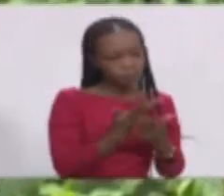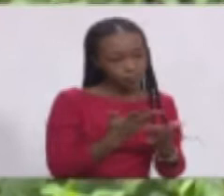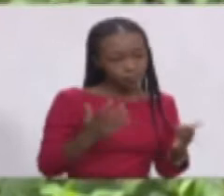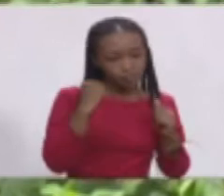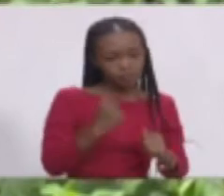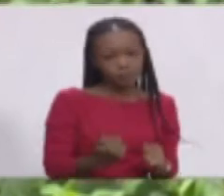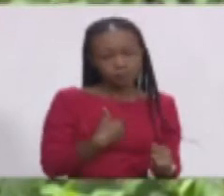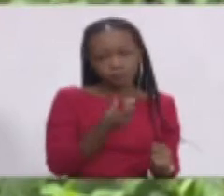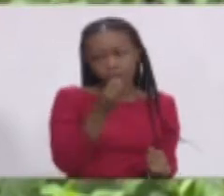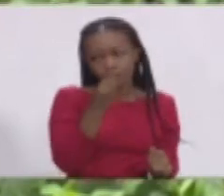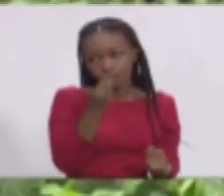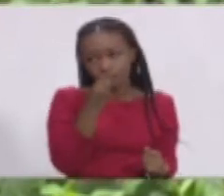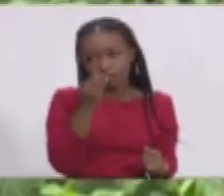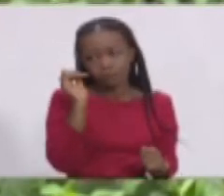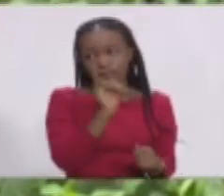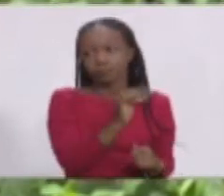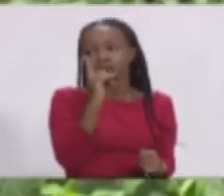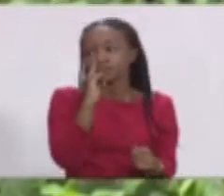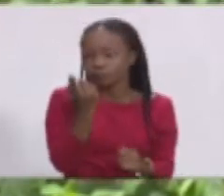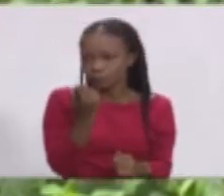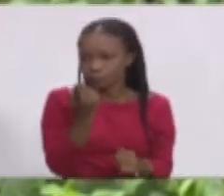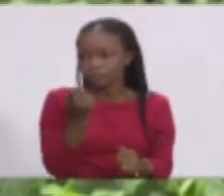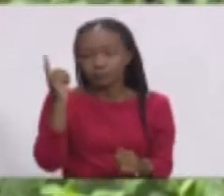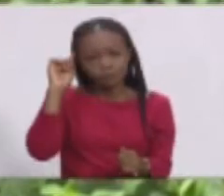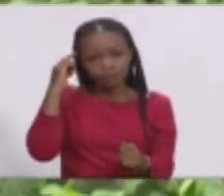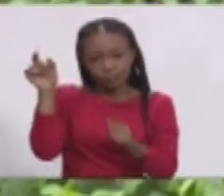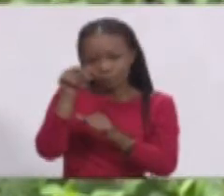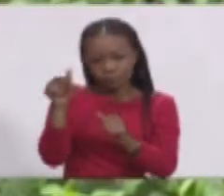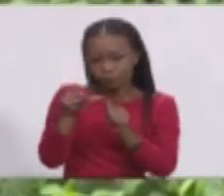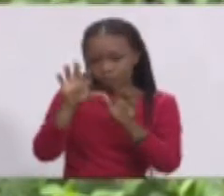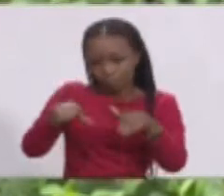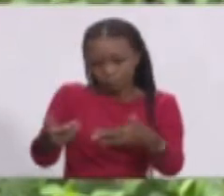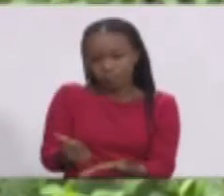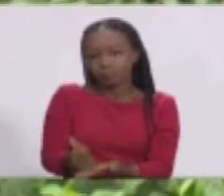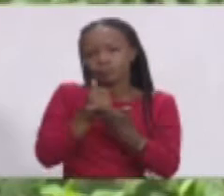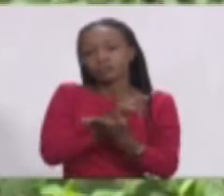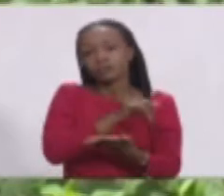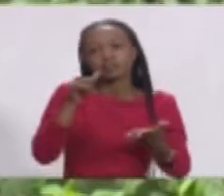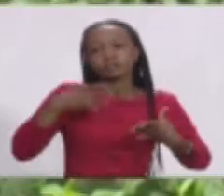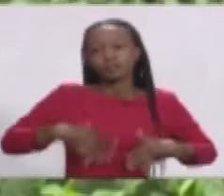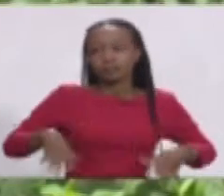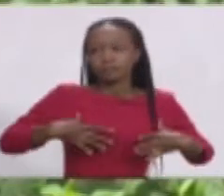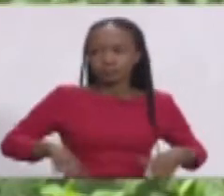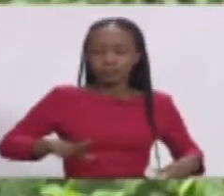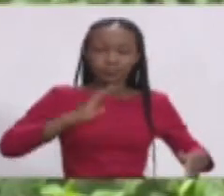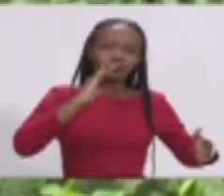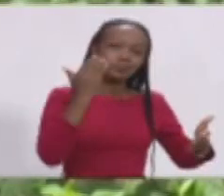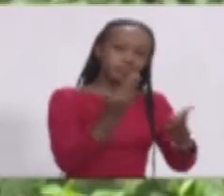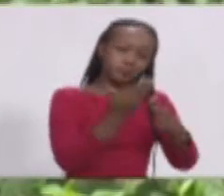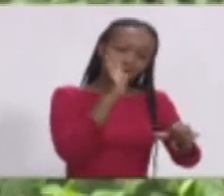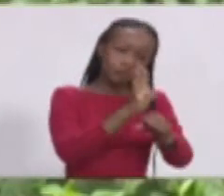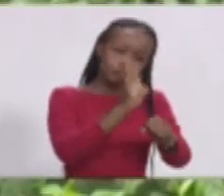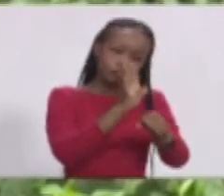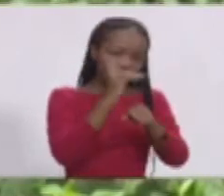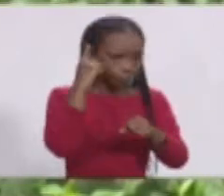food, if they stay at home. Yeah. We still need to think about how to help those people. All right. Yes. Okay, Dr. Masika, thank you very much for making